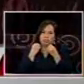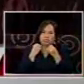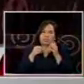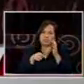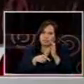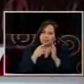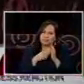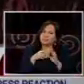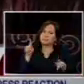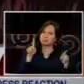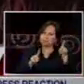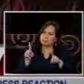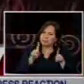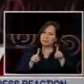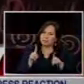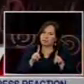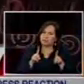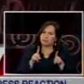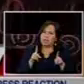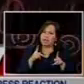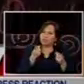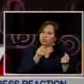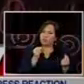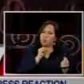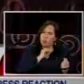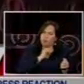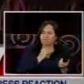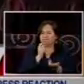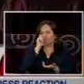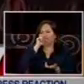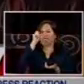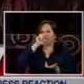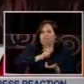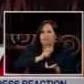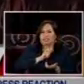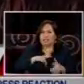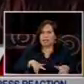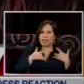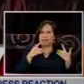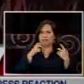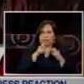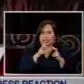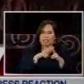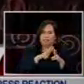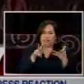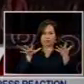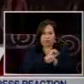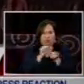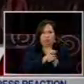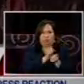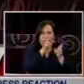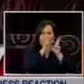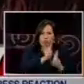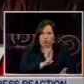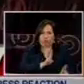sometimes take their own lives when their honor is jeopardized. And the future